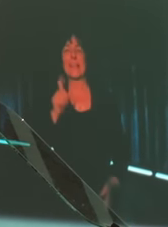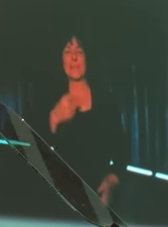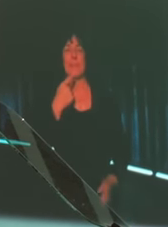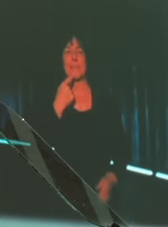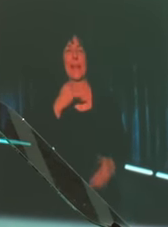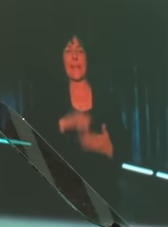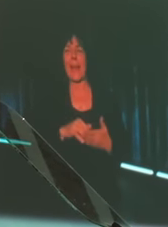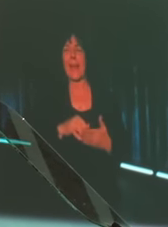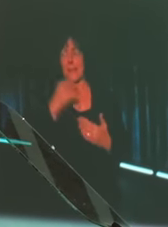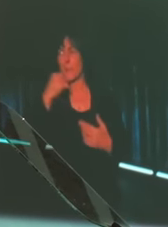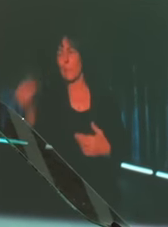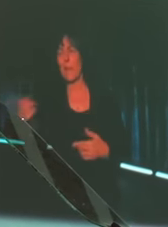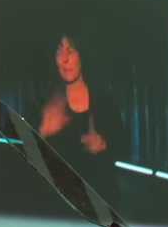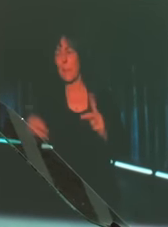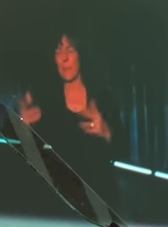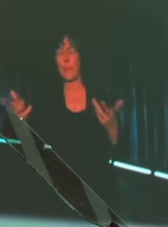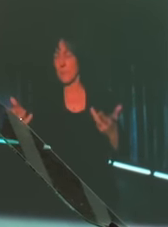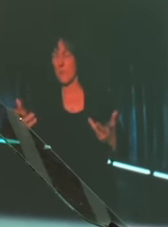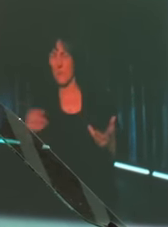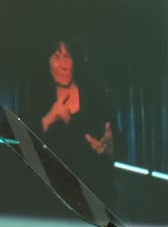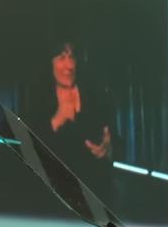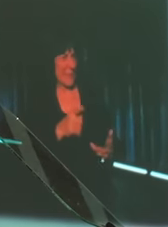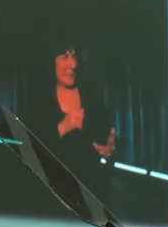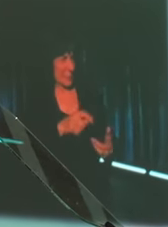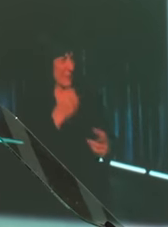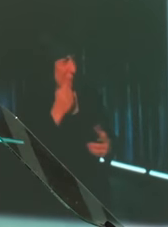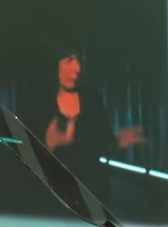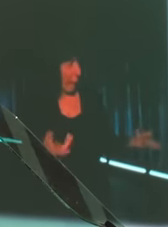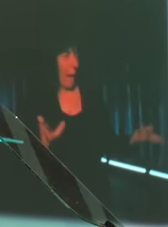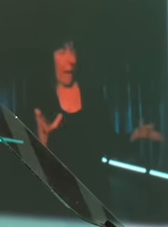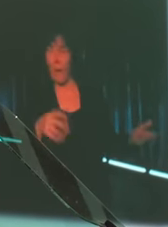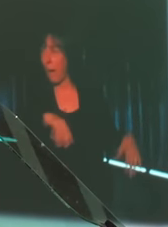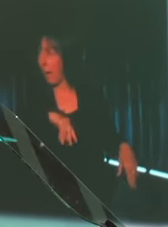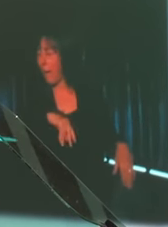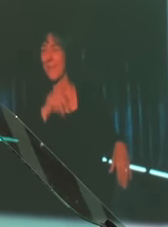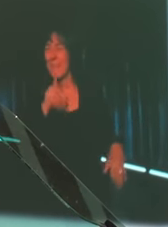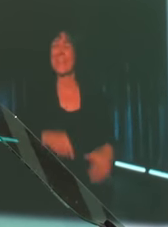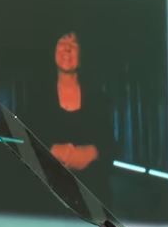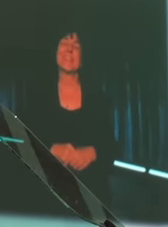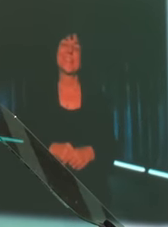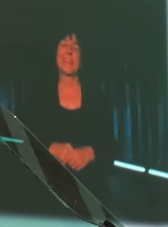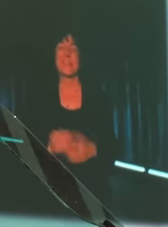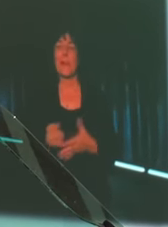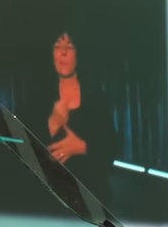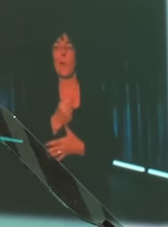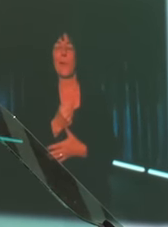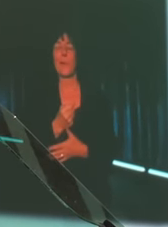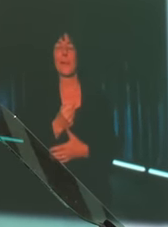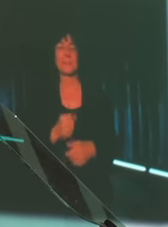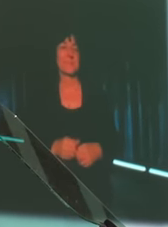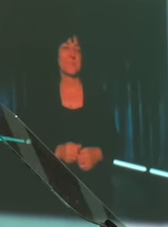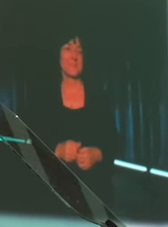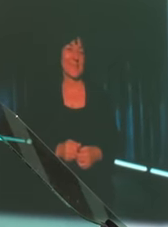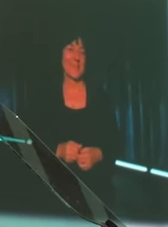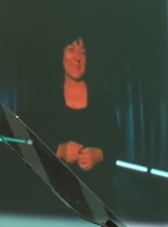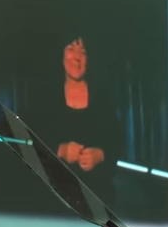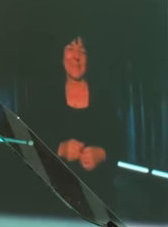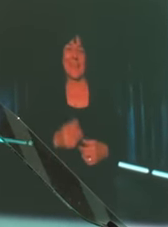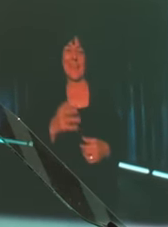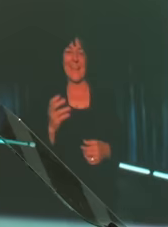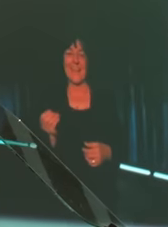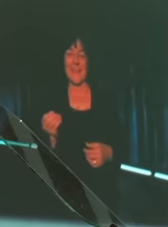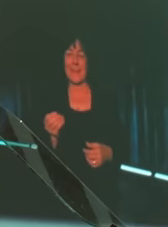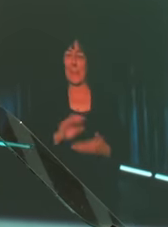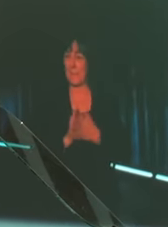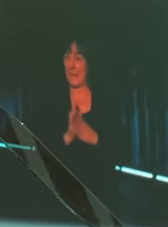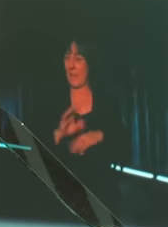that out loud so folks know that that it's a priority. And